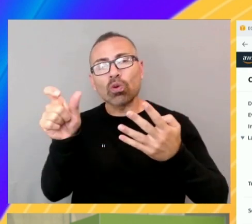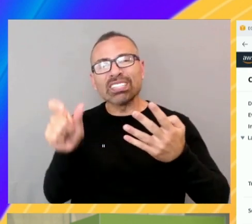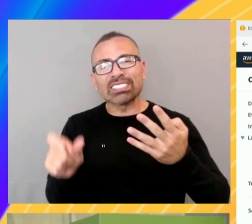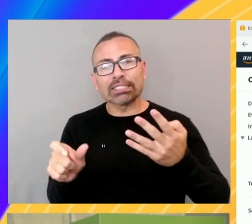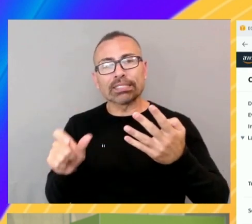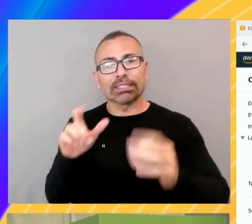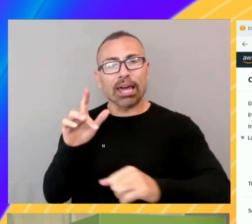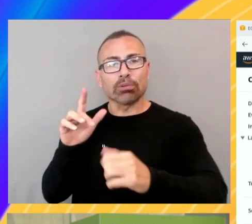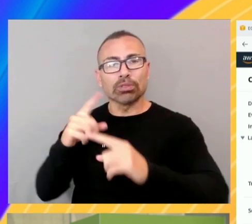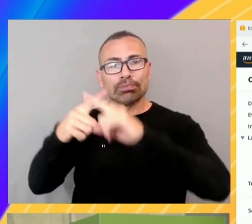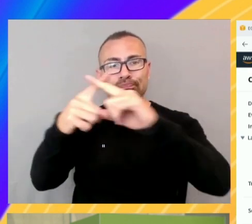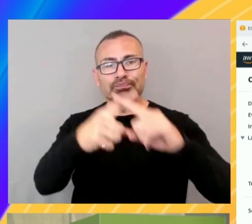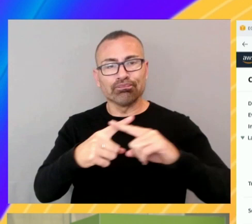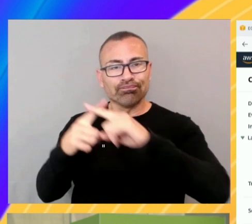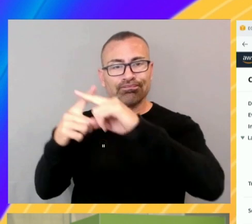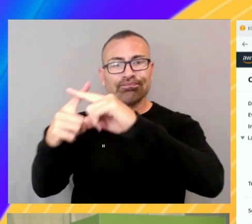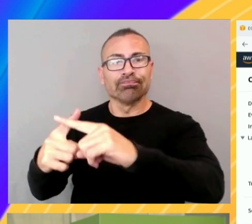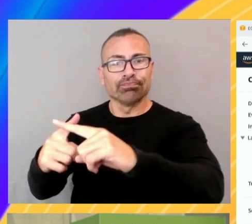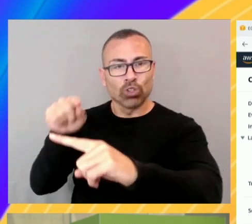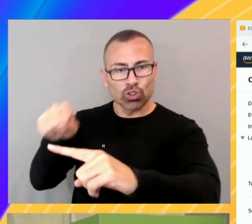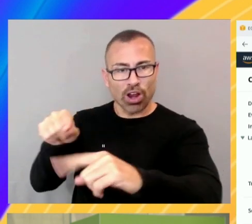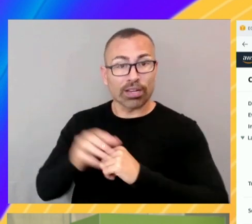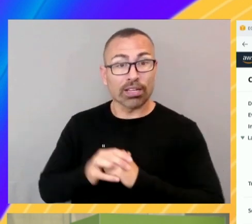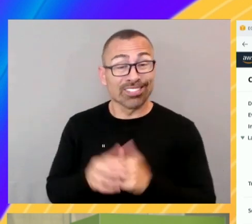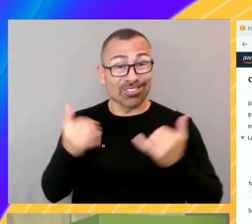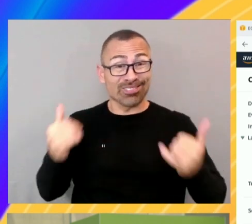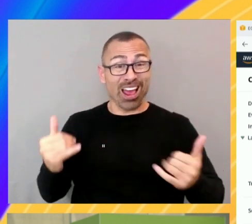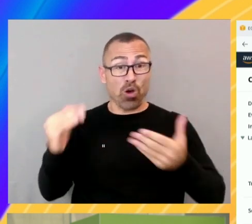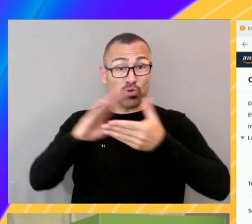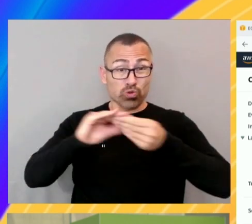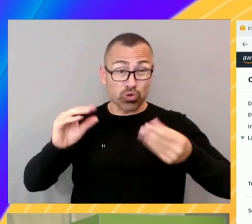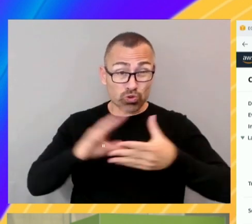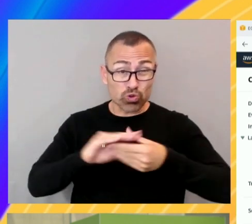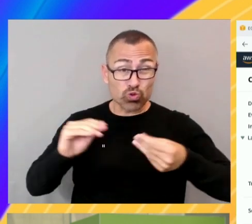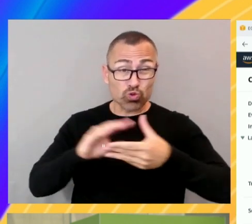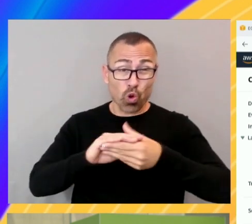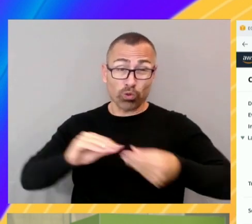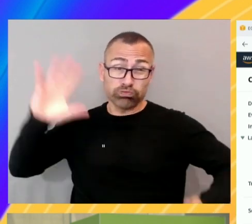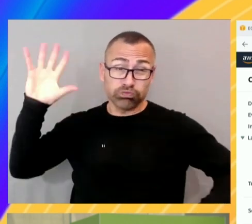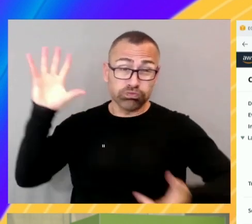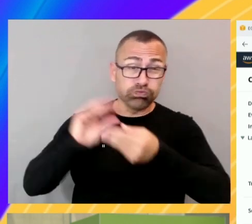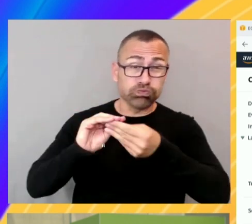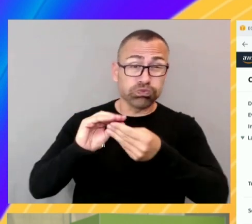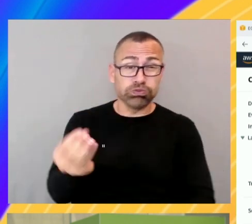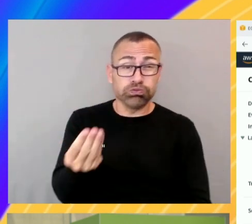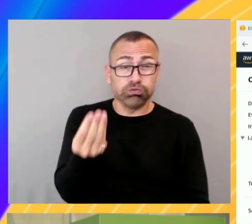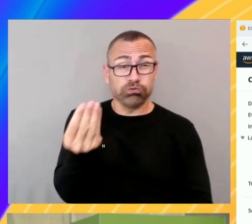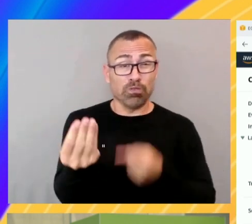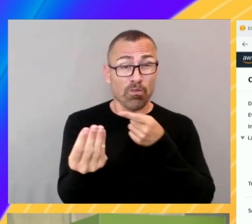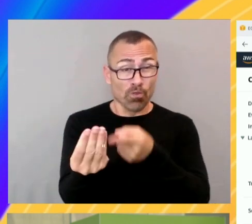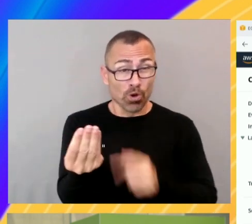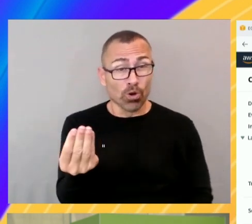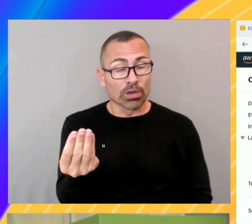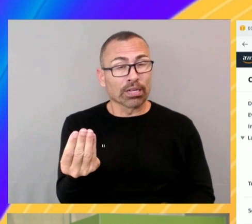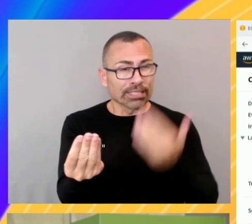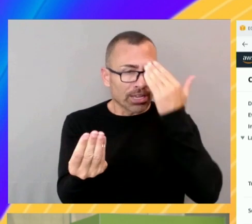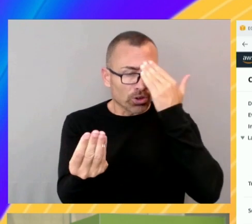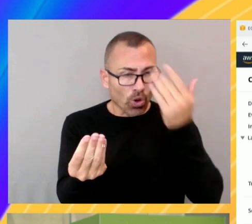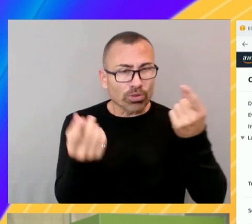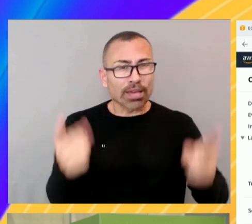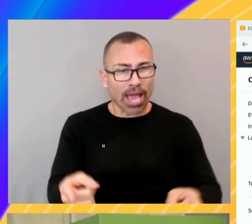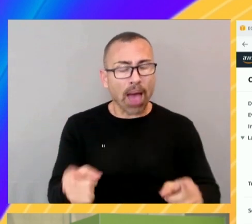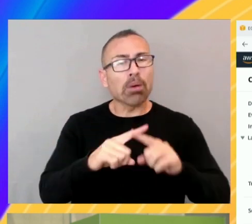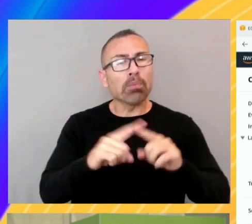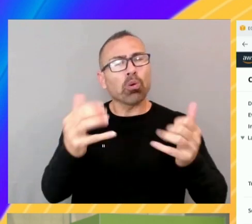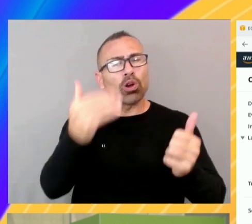because someone actually did something within my instance, but I want to know which IAM entity actually took that action. And so this is where that